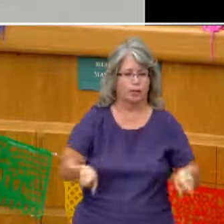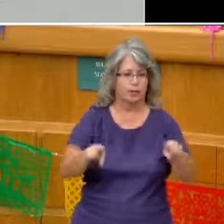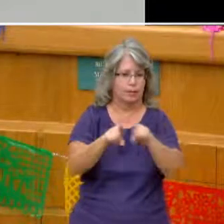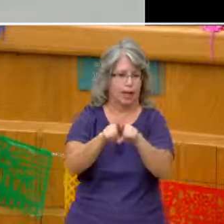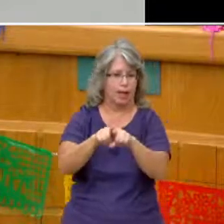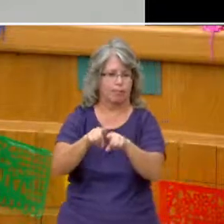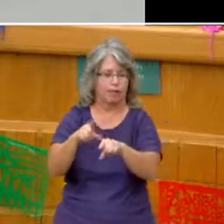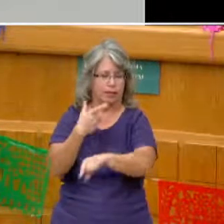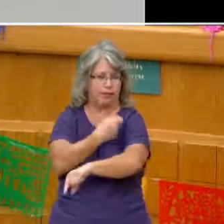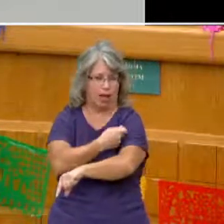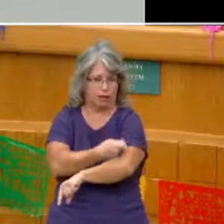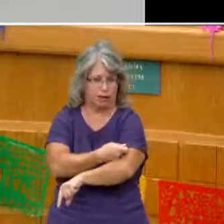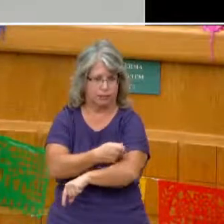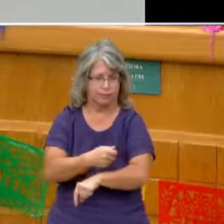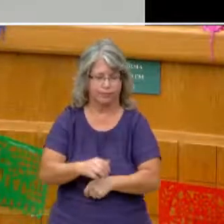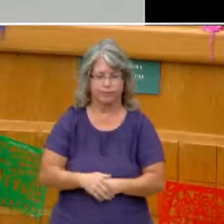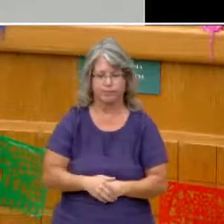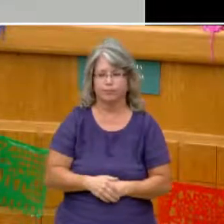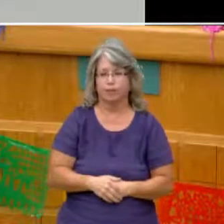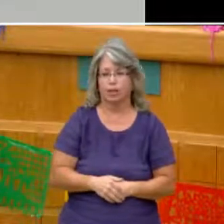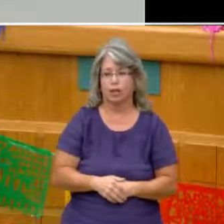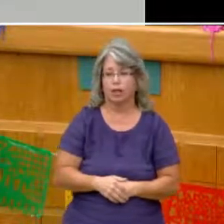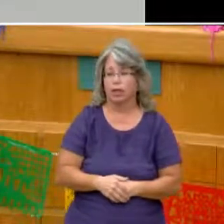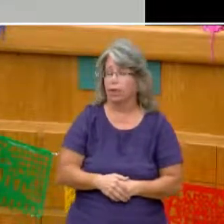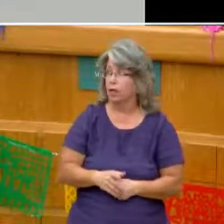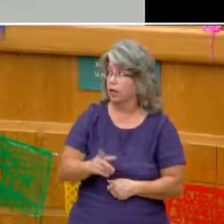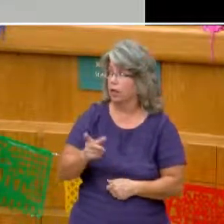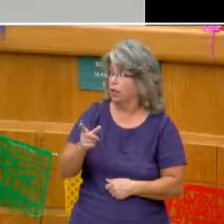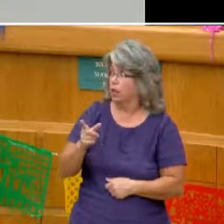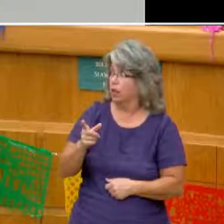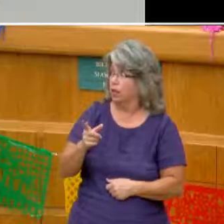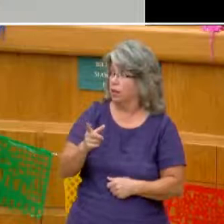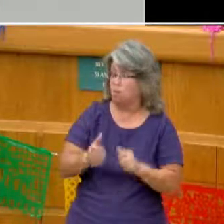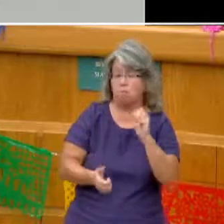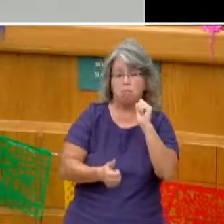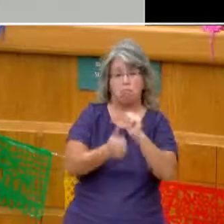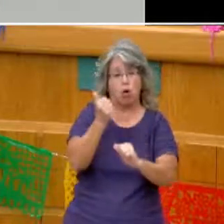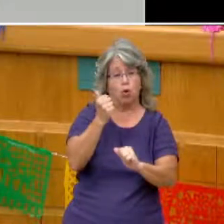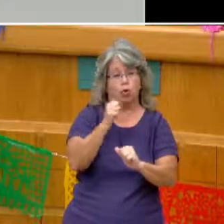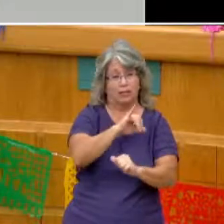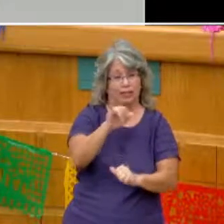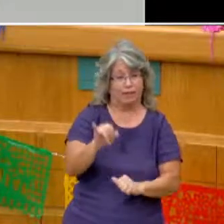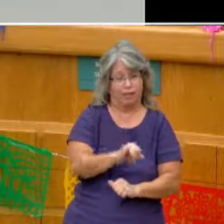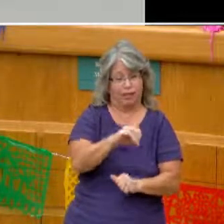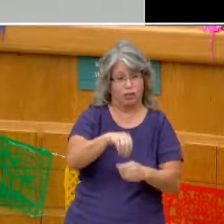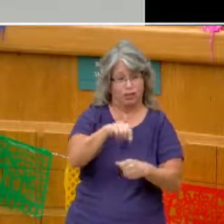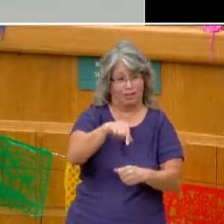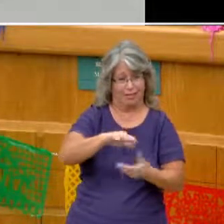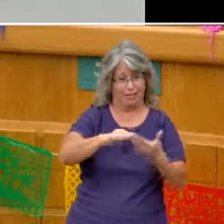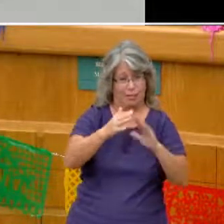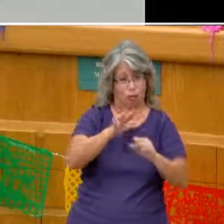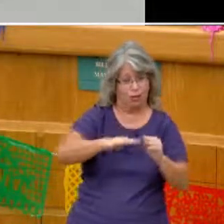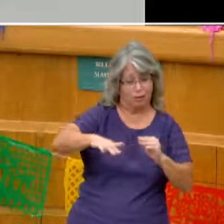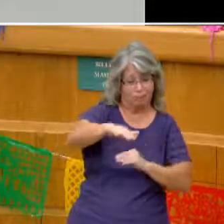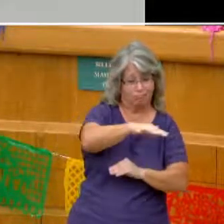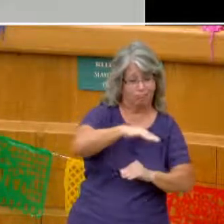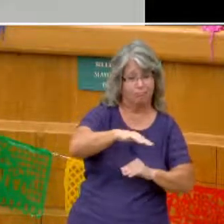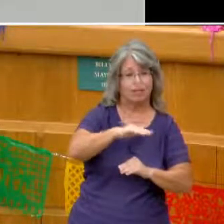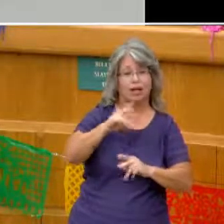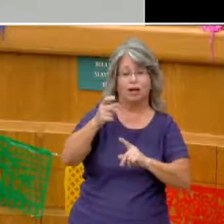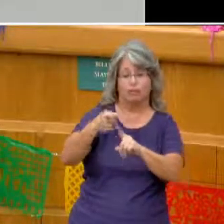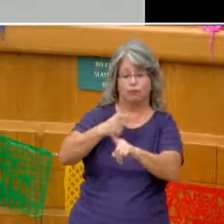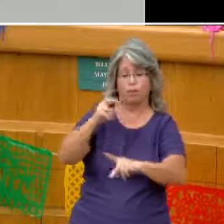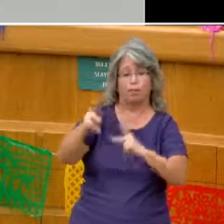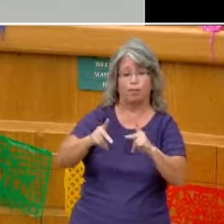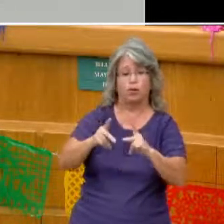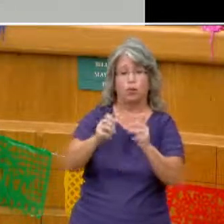Next, the majority of infections that we're having in the community are among the people that have not been vaccinated, as you can see on the left-hand